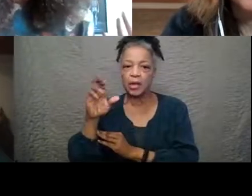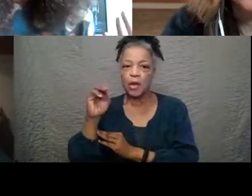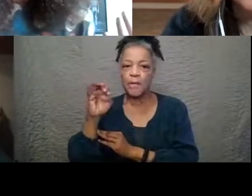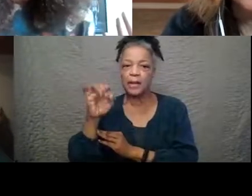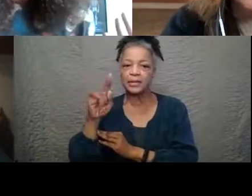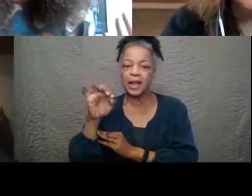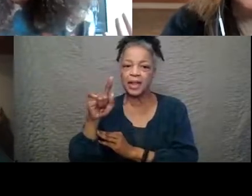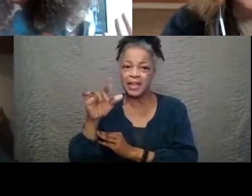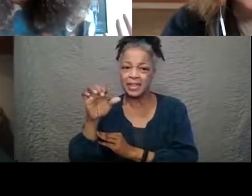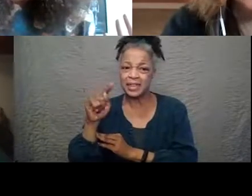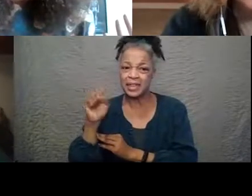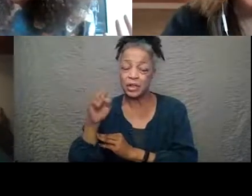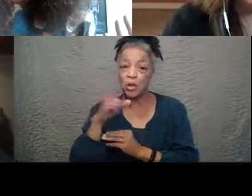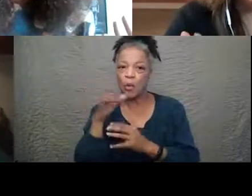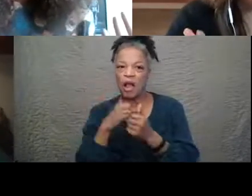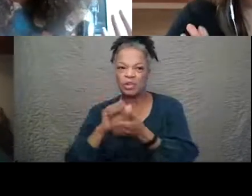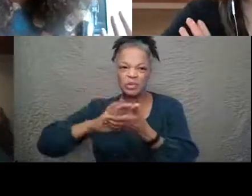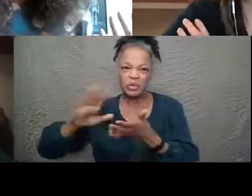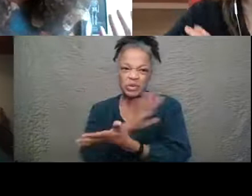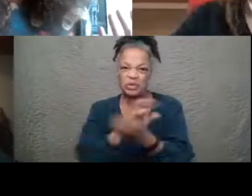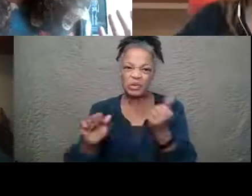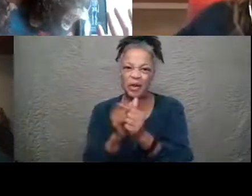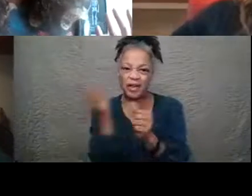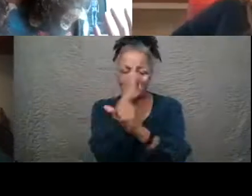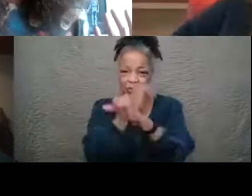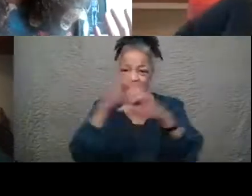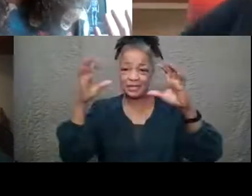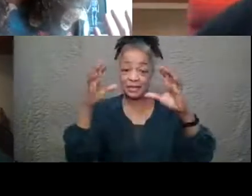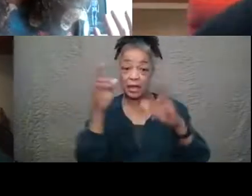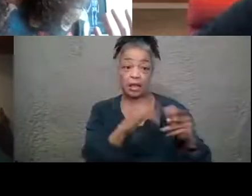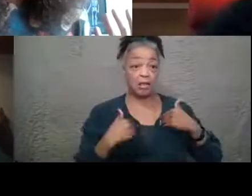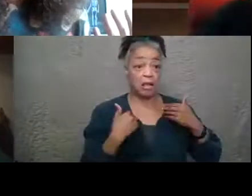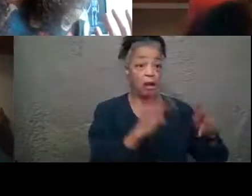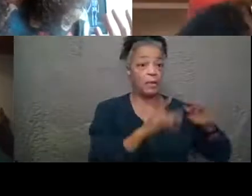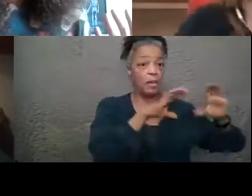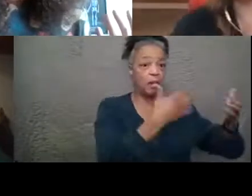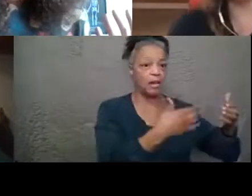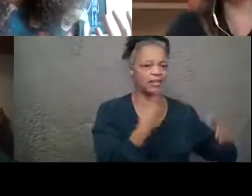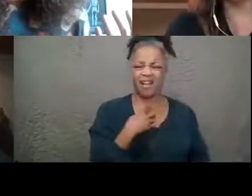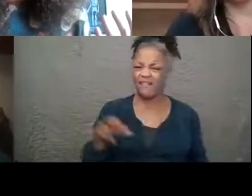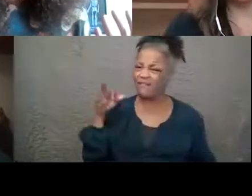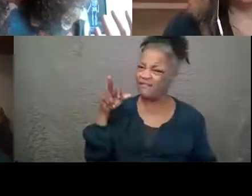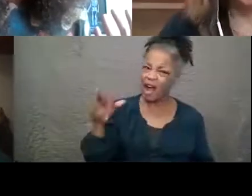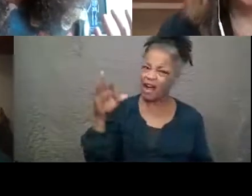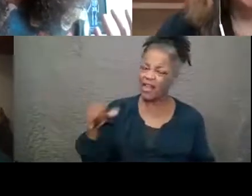dreams and that kind of thing. And the people that are younger than me are saying, fuck that